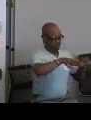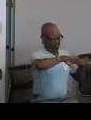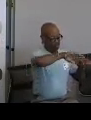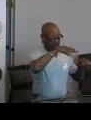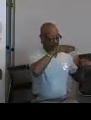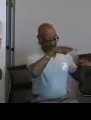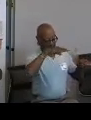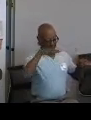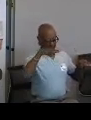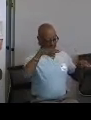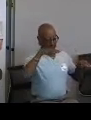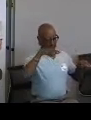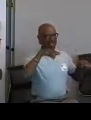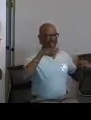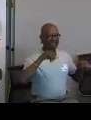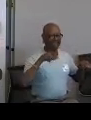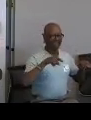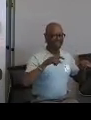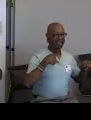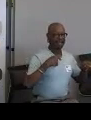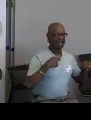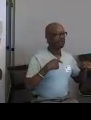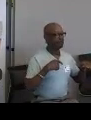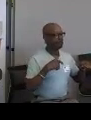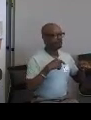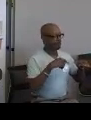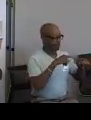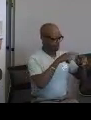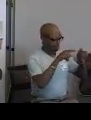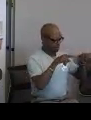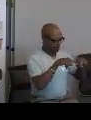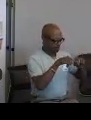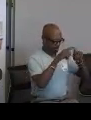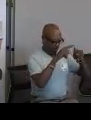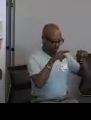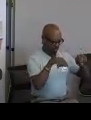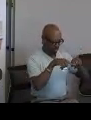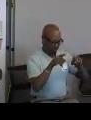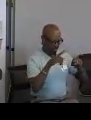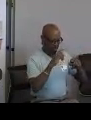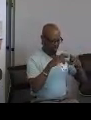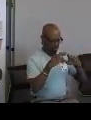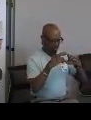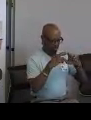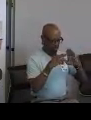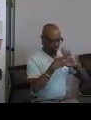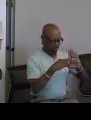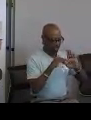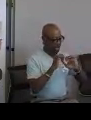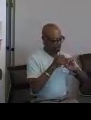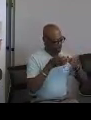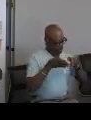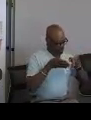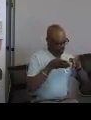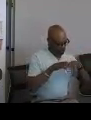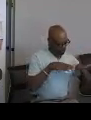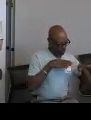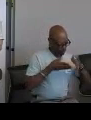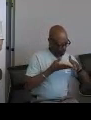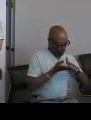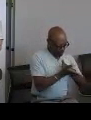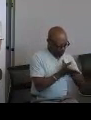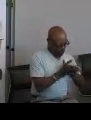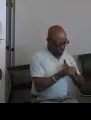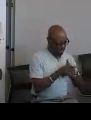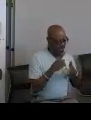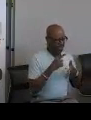5 rounded rectangles that are vertical and thin. So they represent kind of the passageway you would walk through to go through a fare gate that breaks